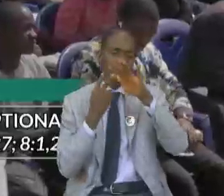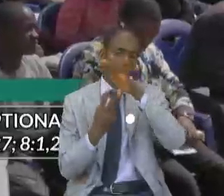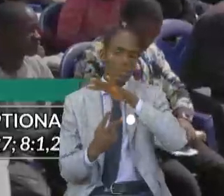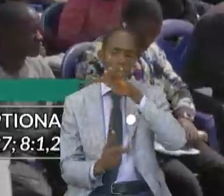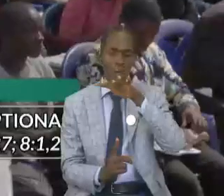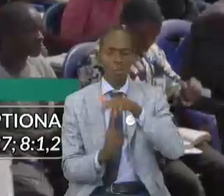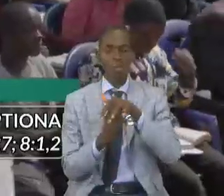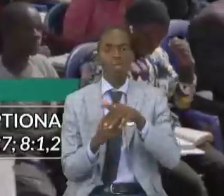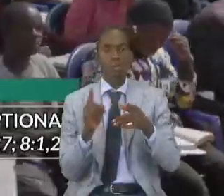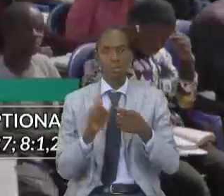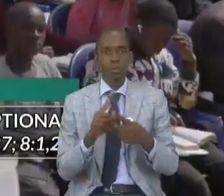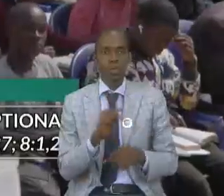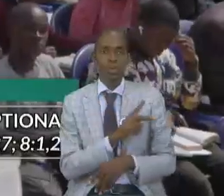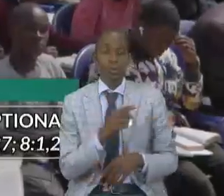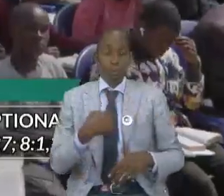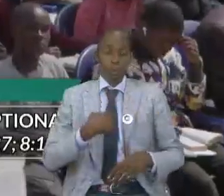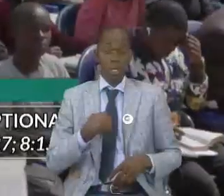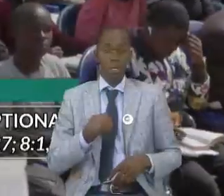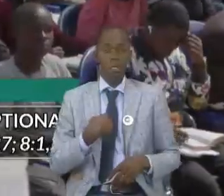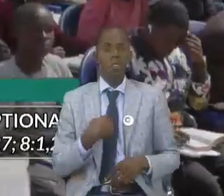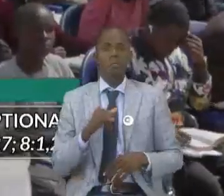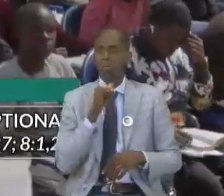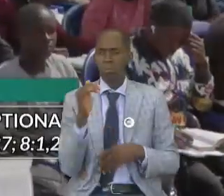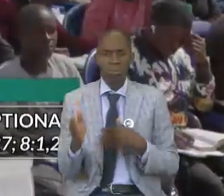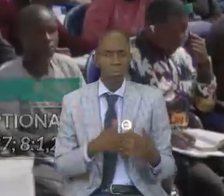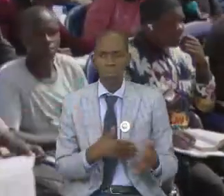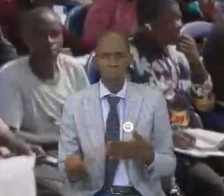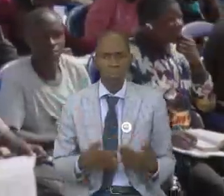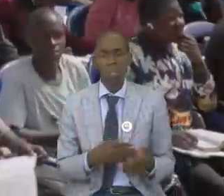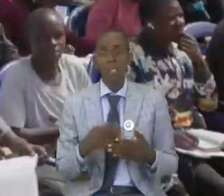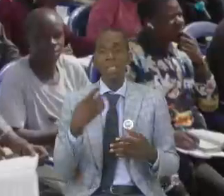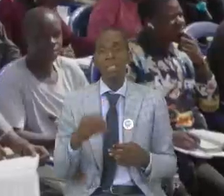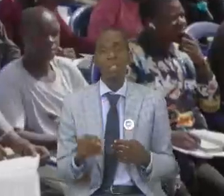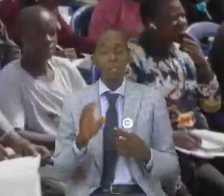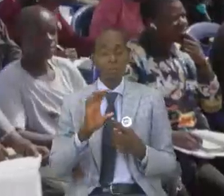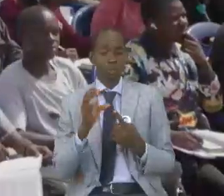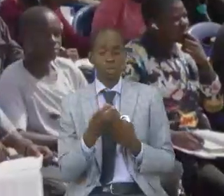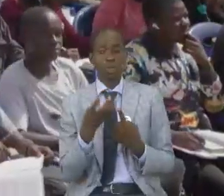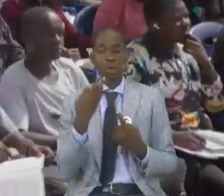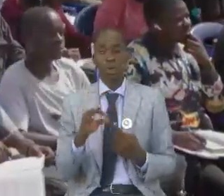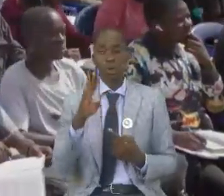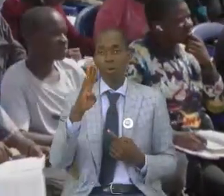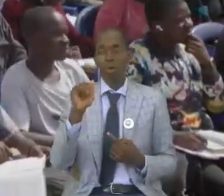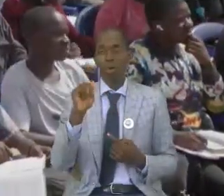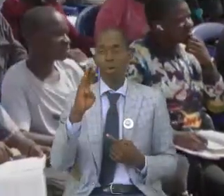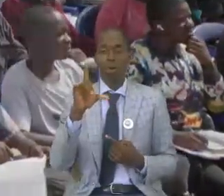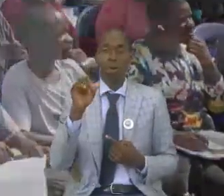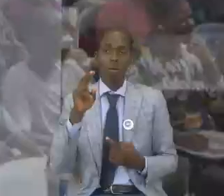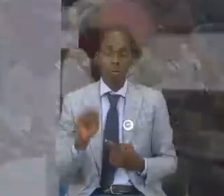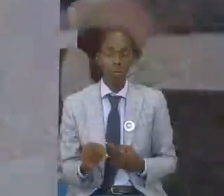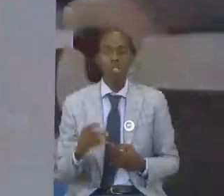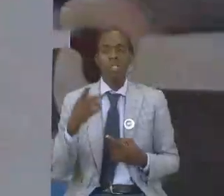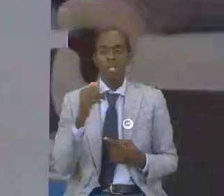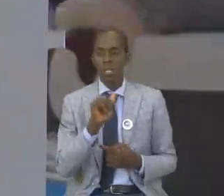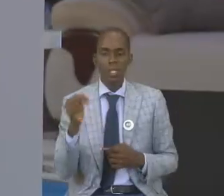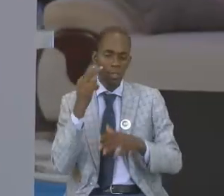vision appeared unto me. It doesn't matter the condition of Babylon. A vision came unto me. It